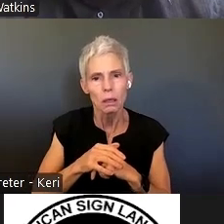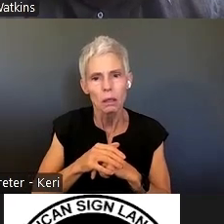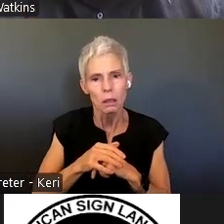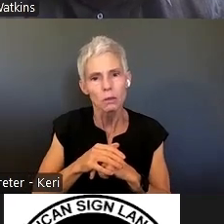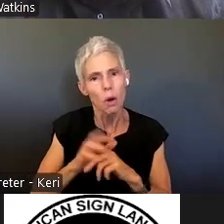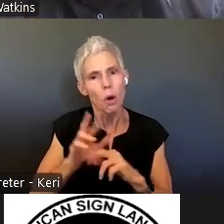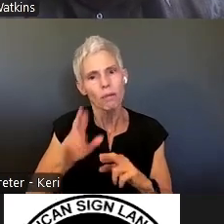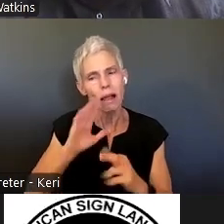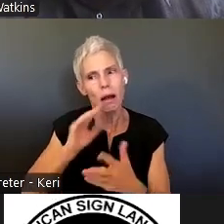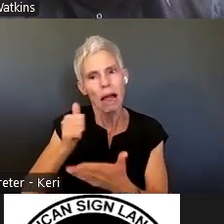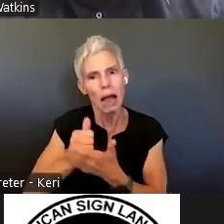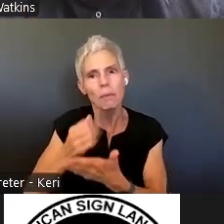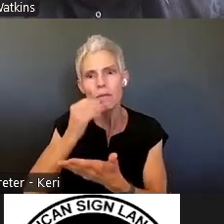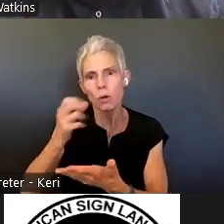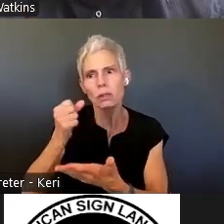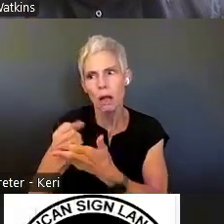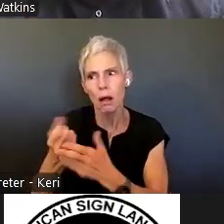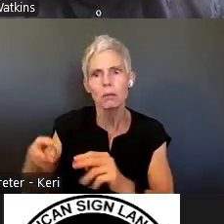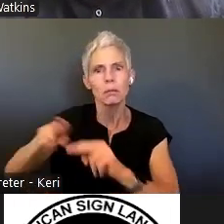food stamps.